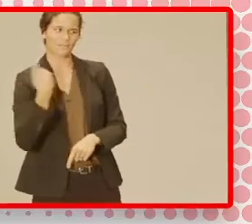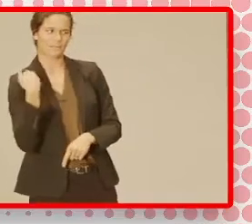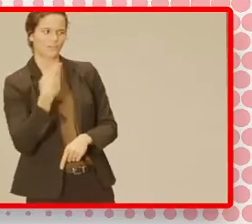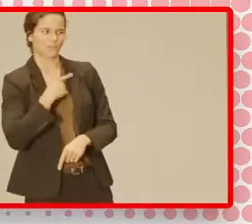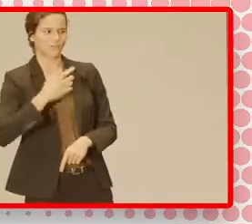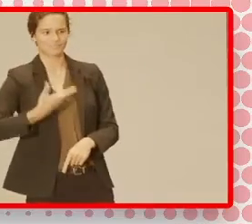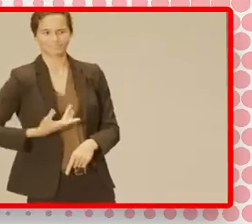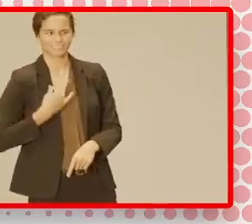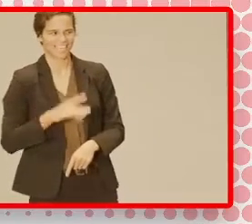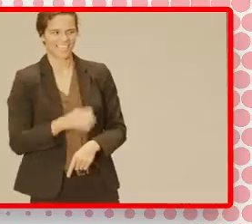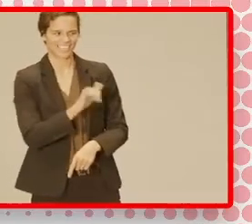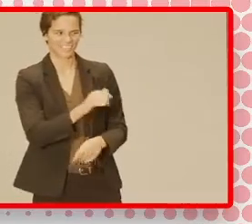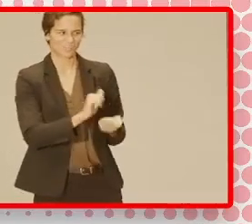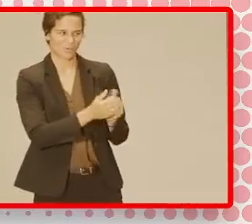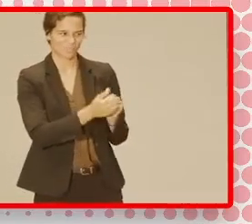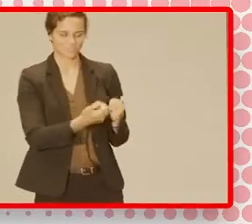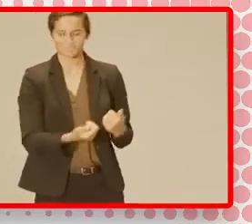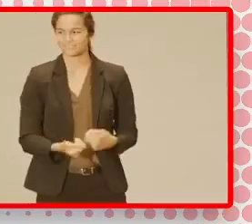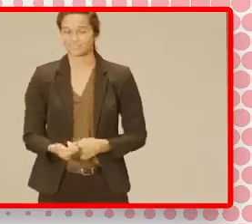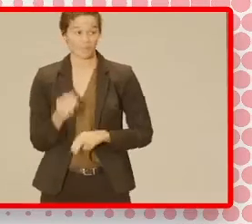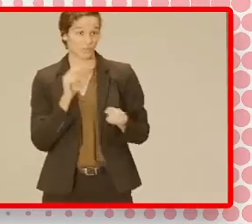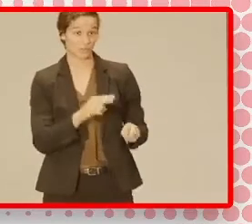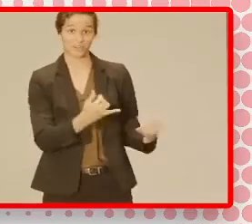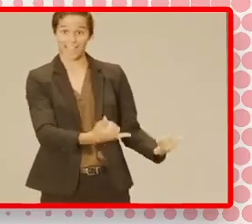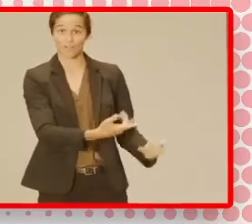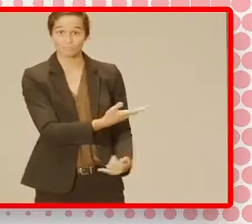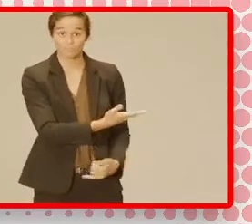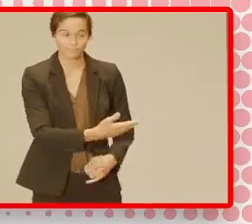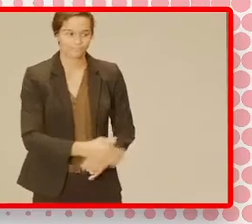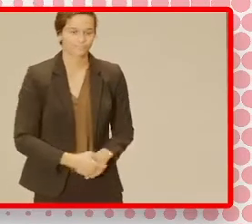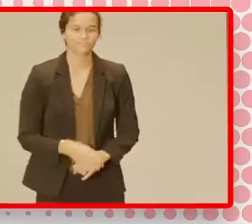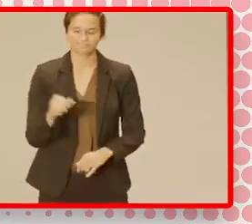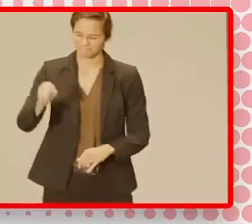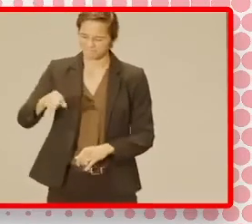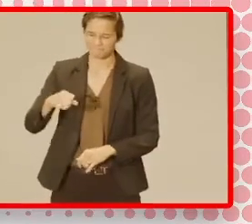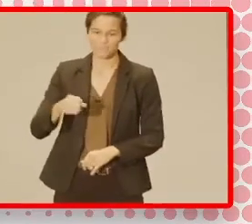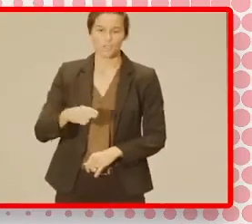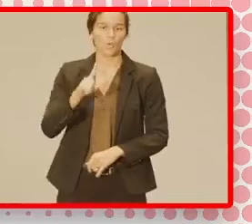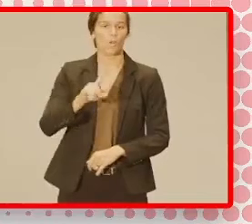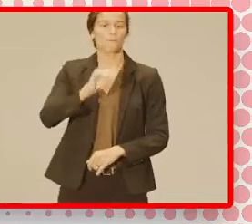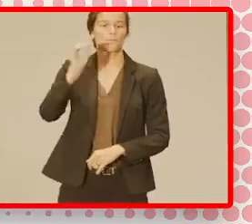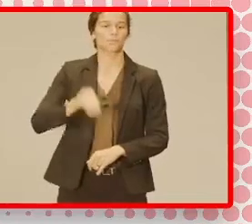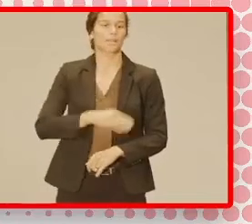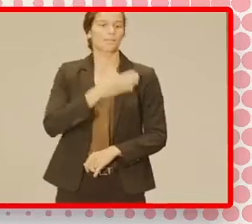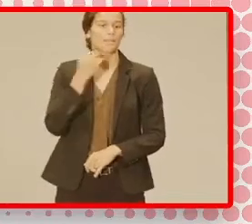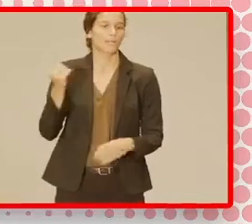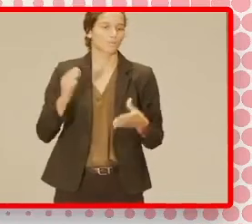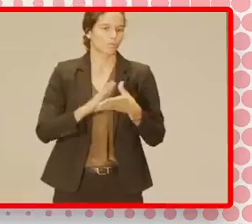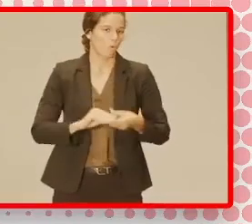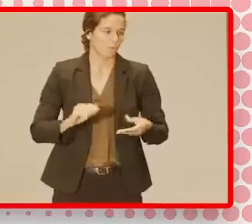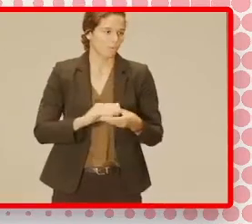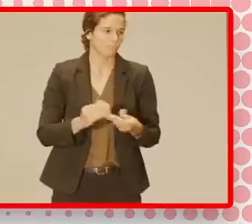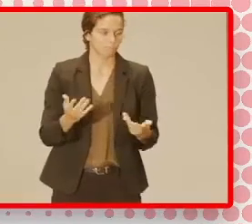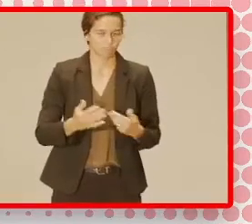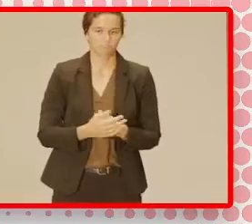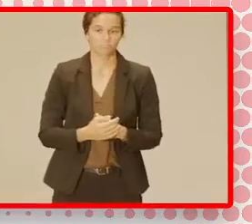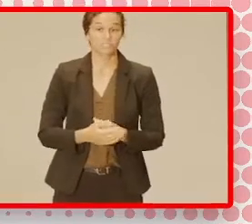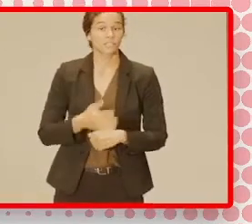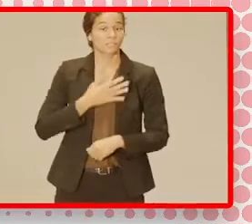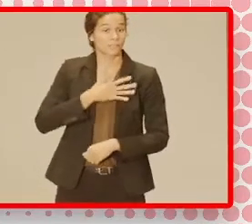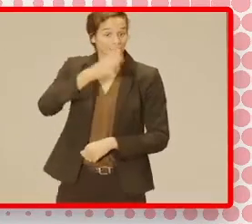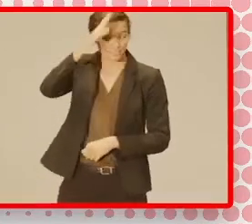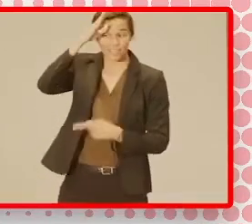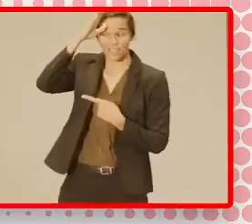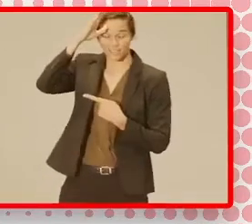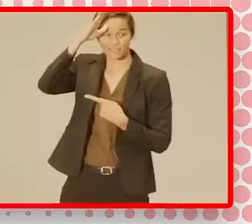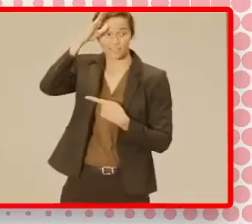now. My 1% better story. My dad believes in